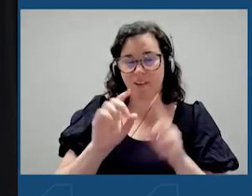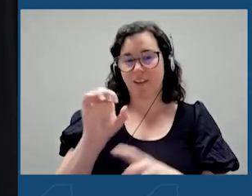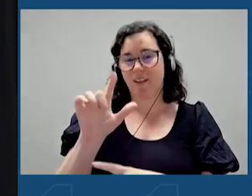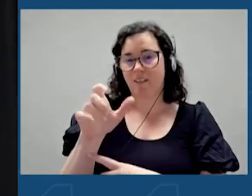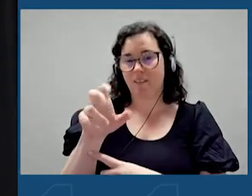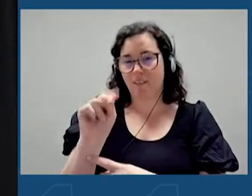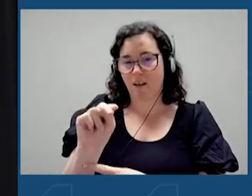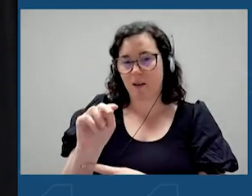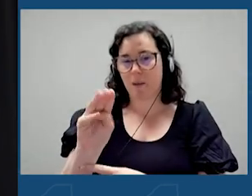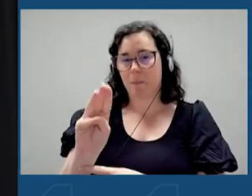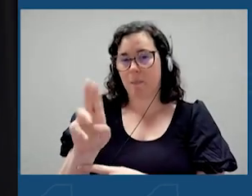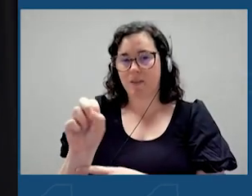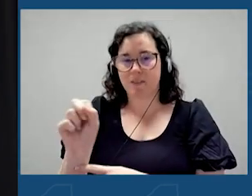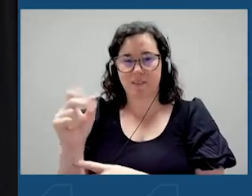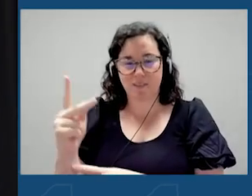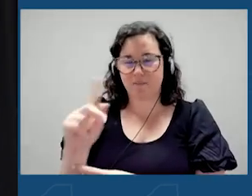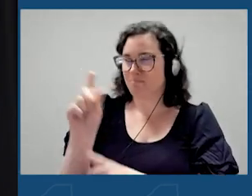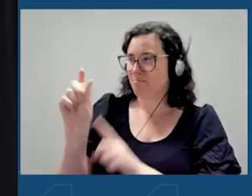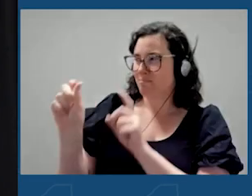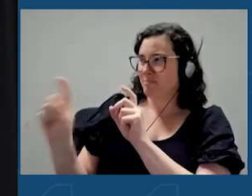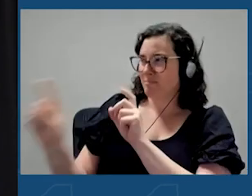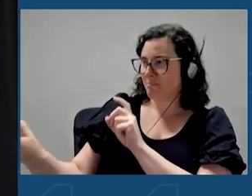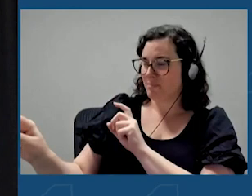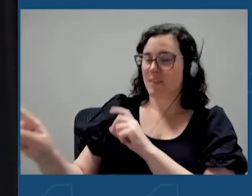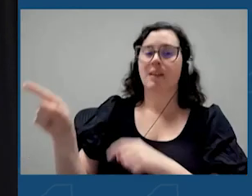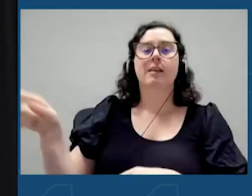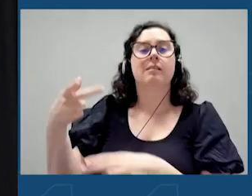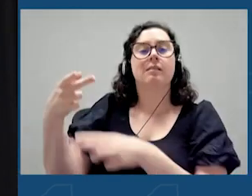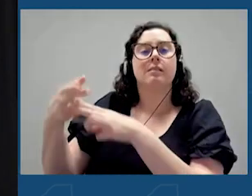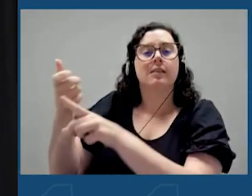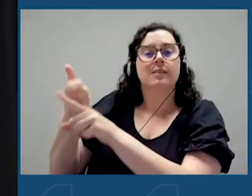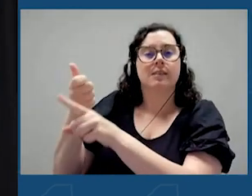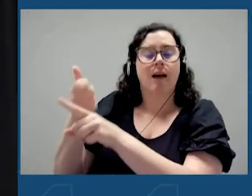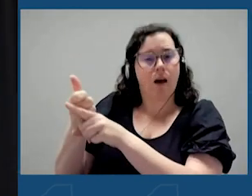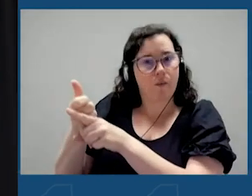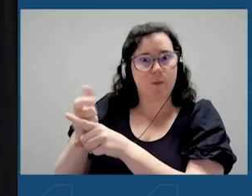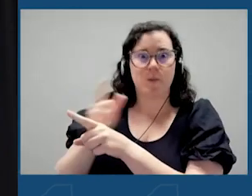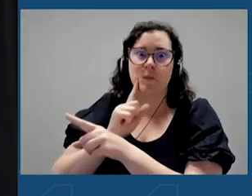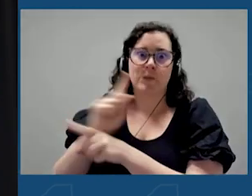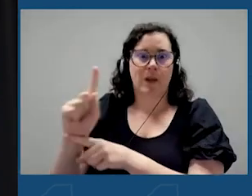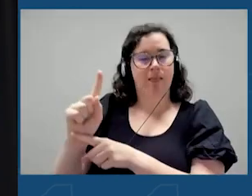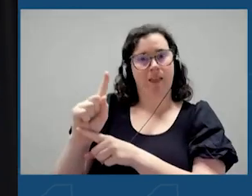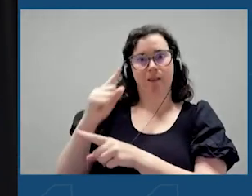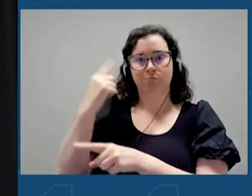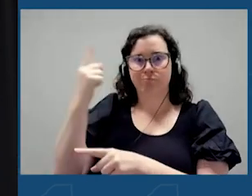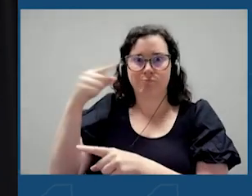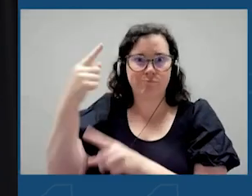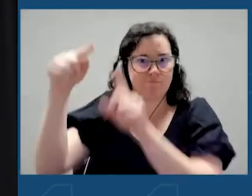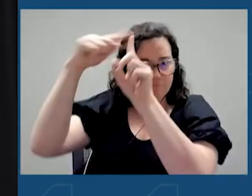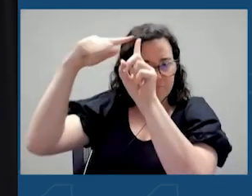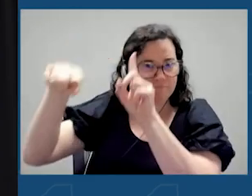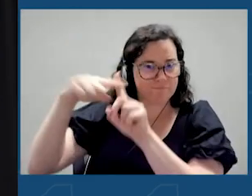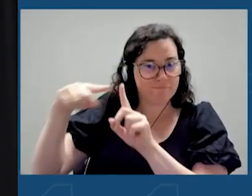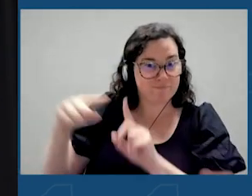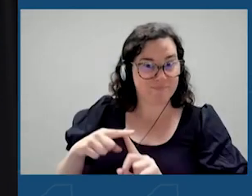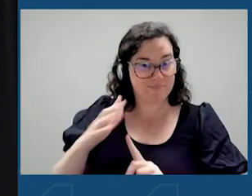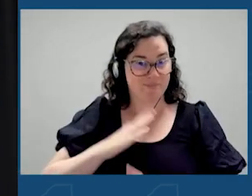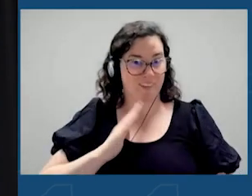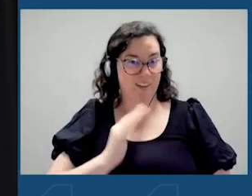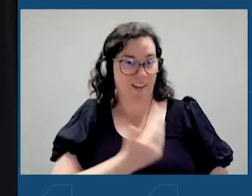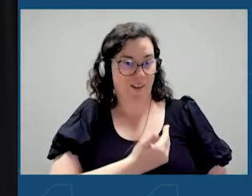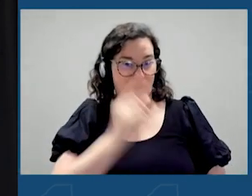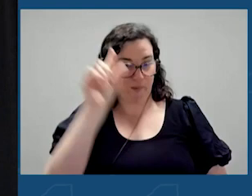himself pathologically optimistic. How about our governor? If she's not pathologically optimistic, I don't know who is.